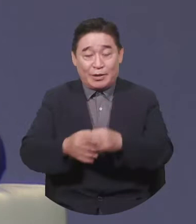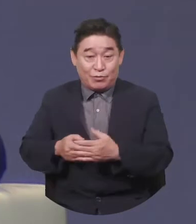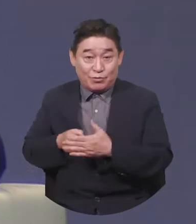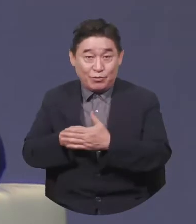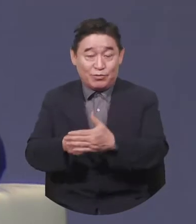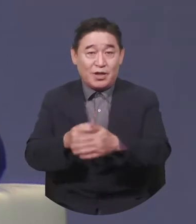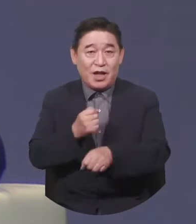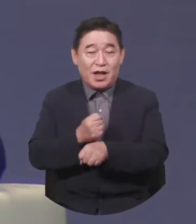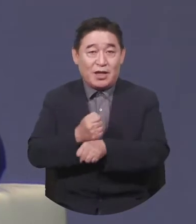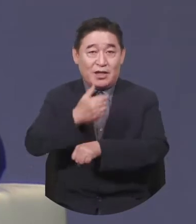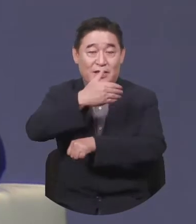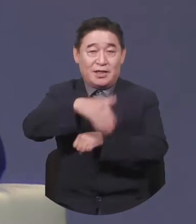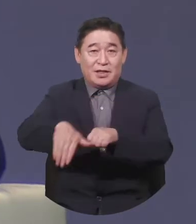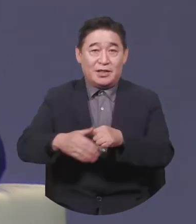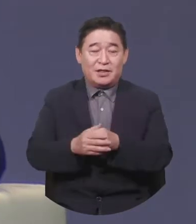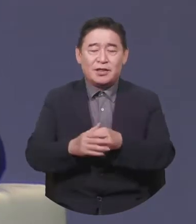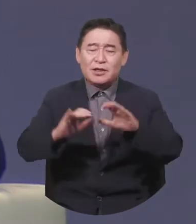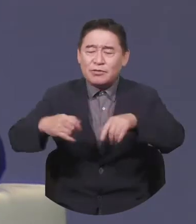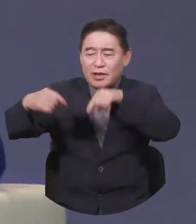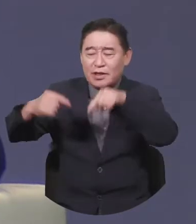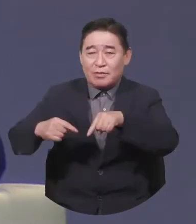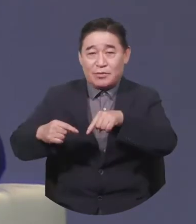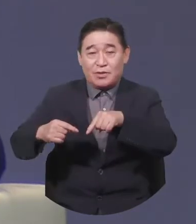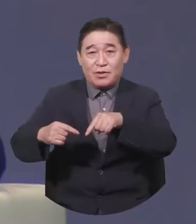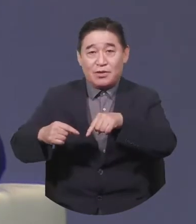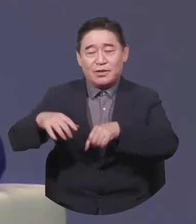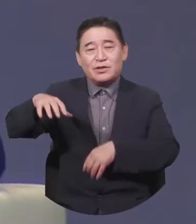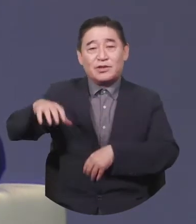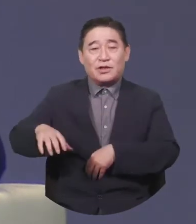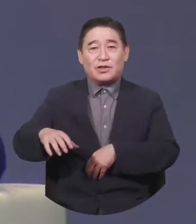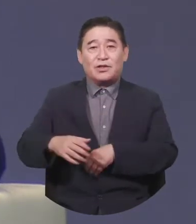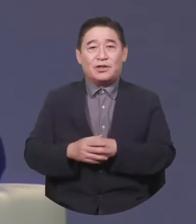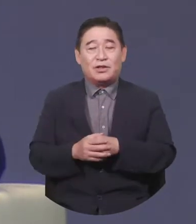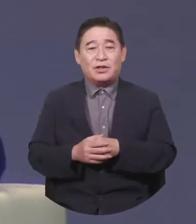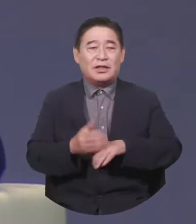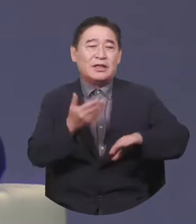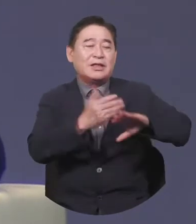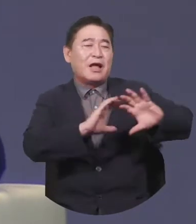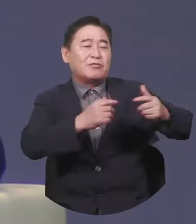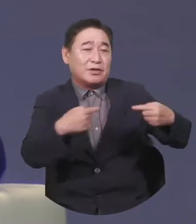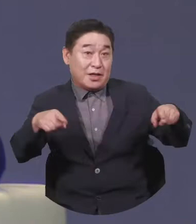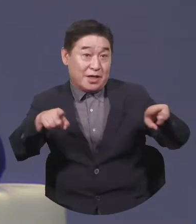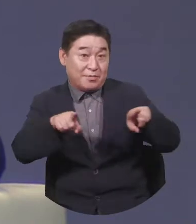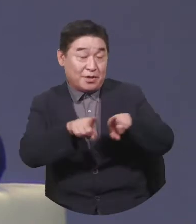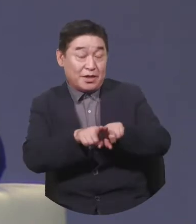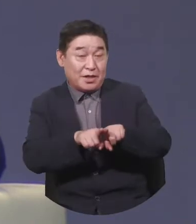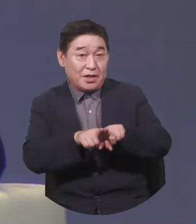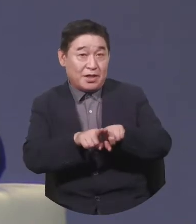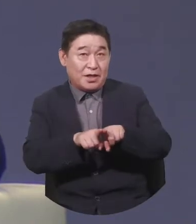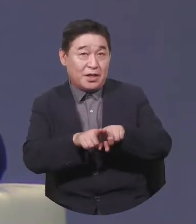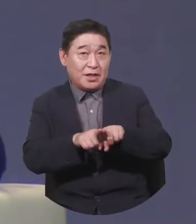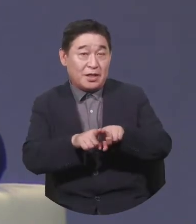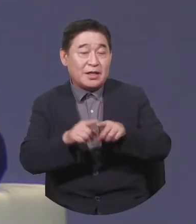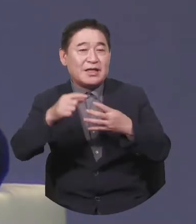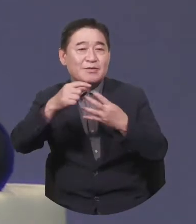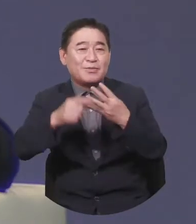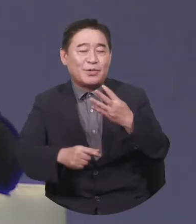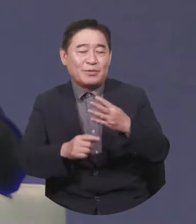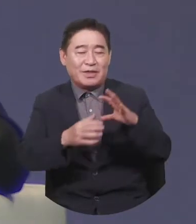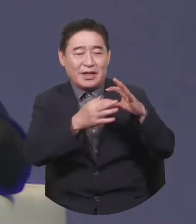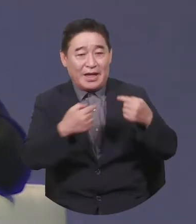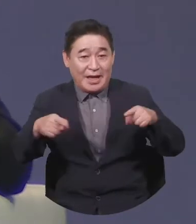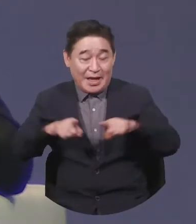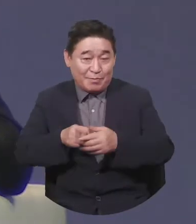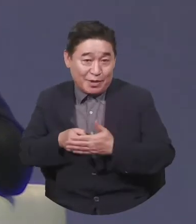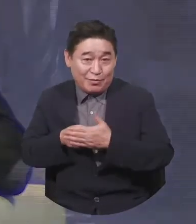also continue our cooperation with the partner countries through this partnership cooperation program. That's about it. Thank you so much. Thank